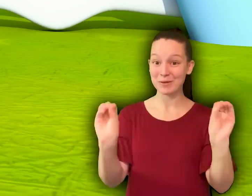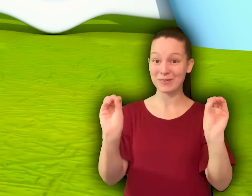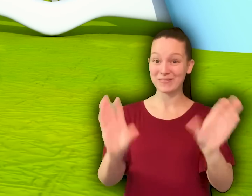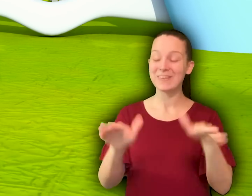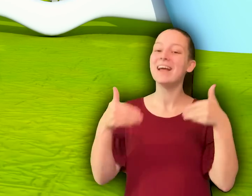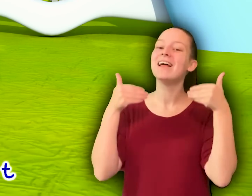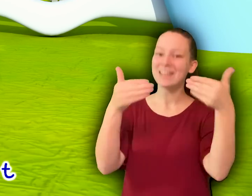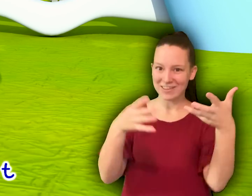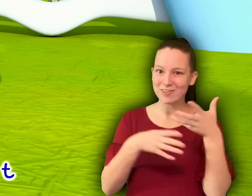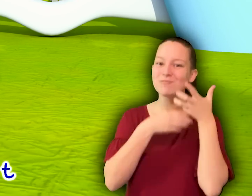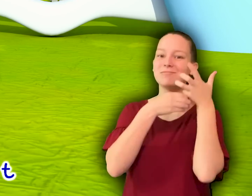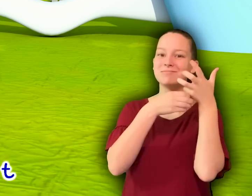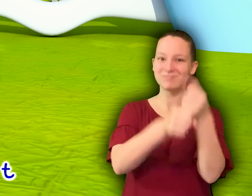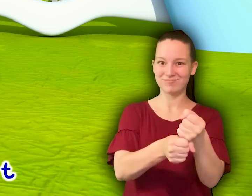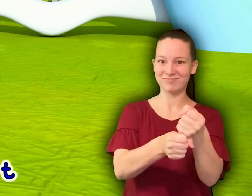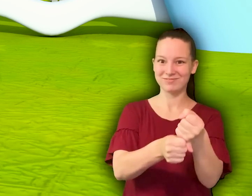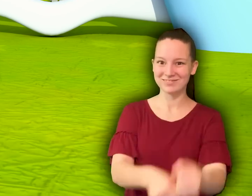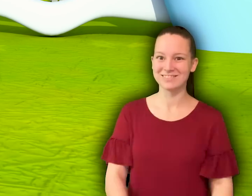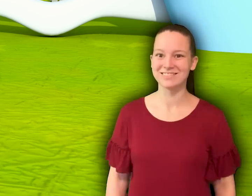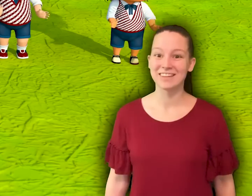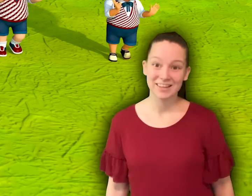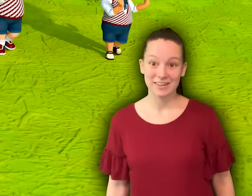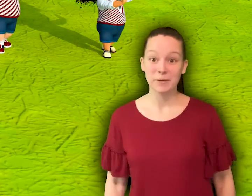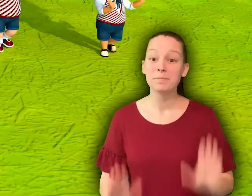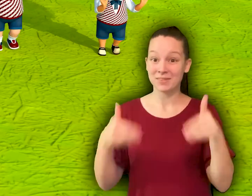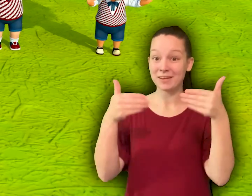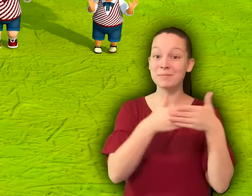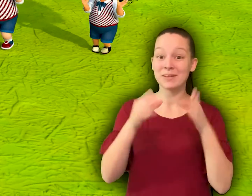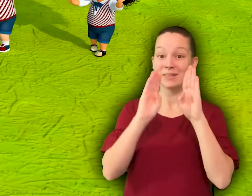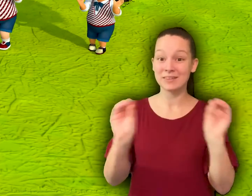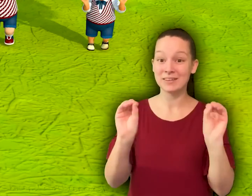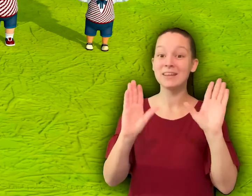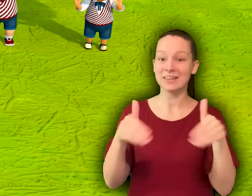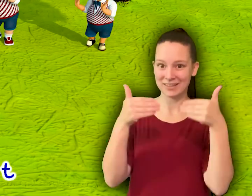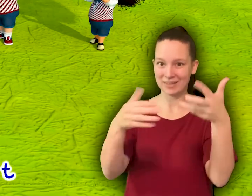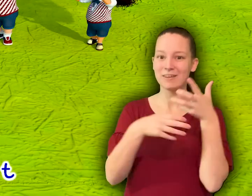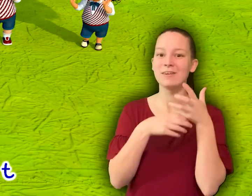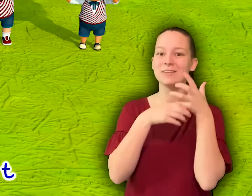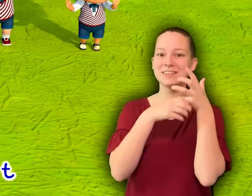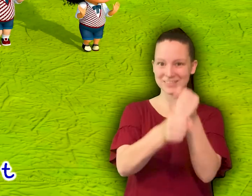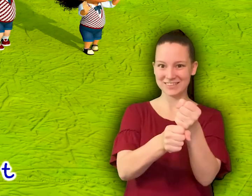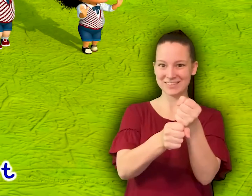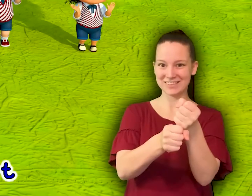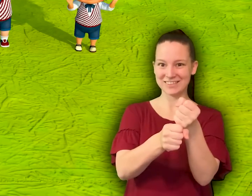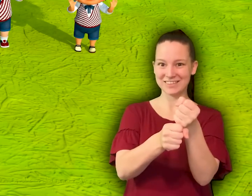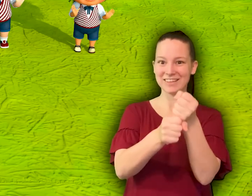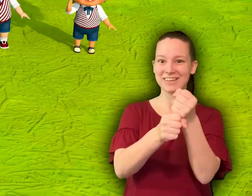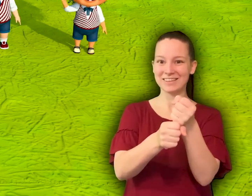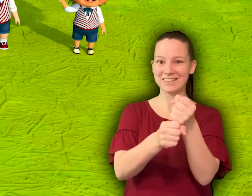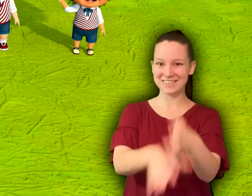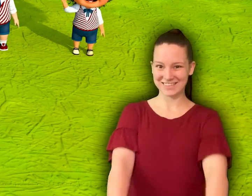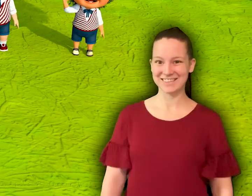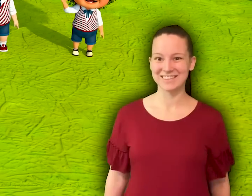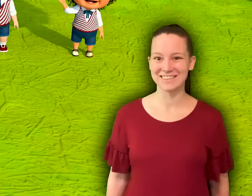go baby boo here we go hold on tight here we go baby boo here we go hold on